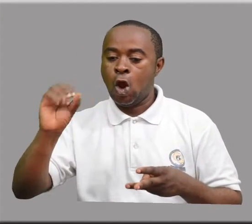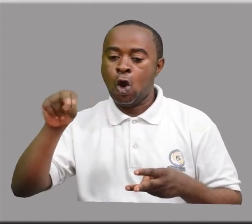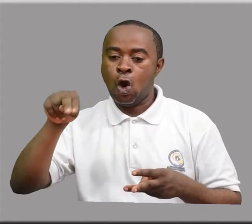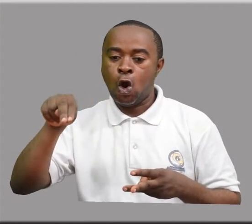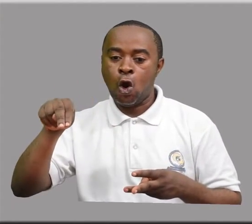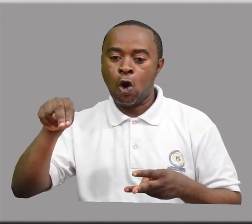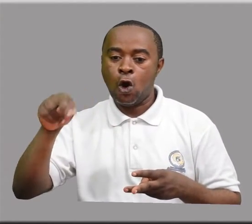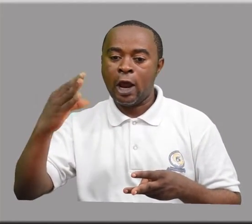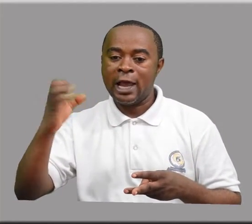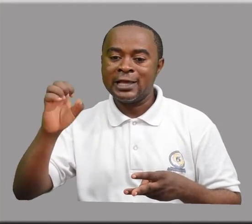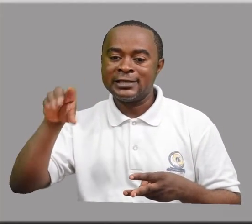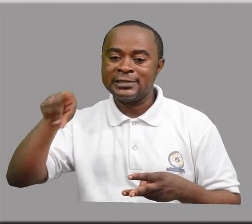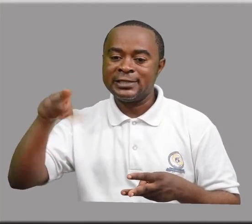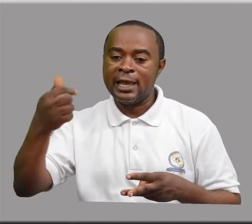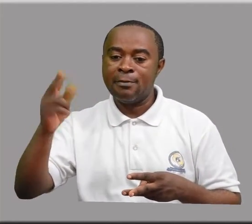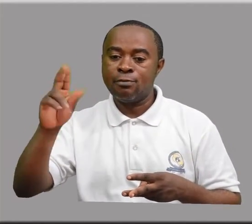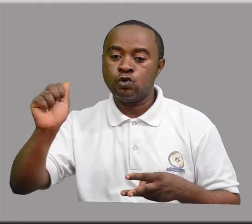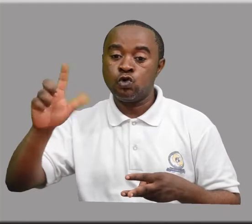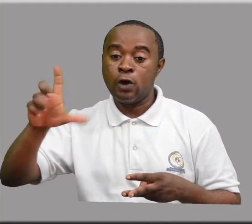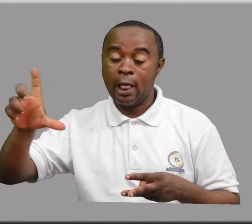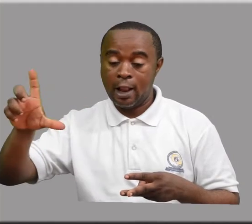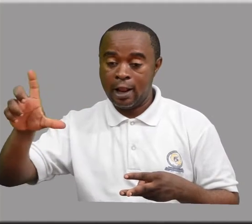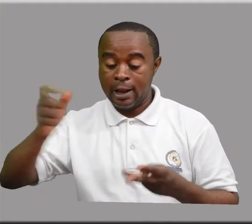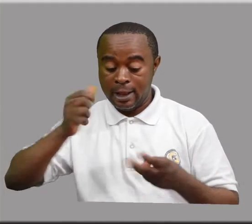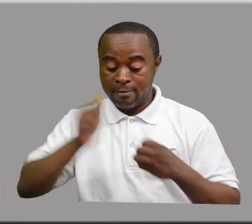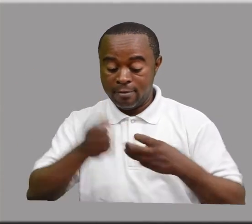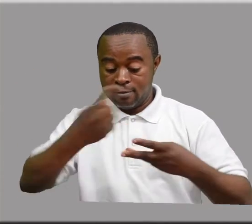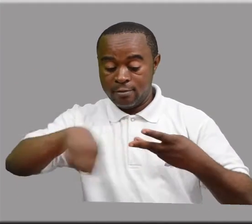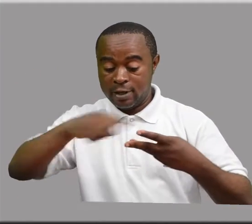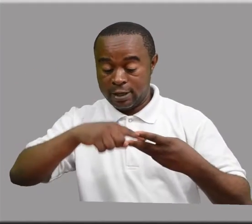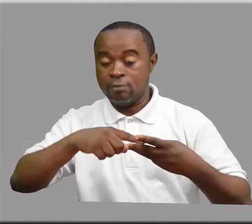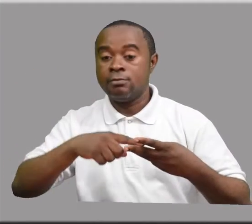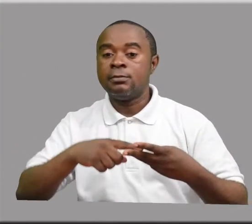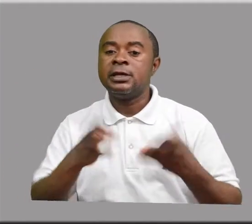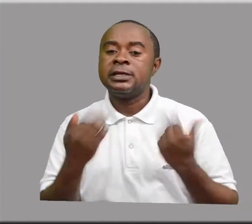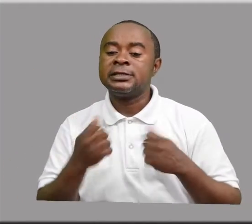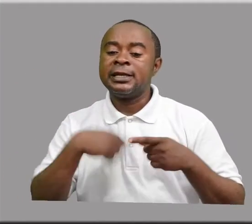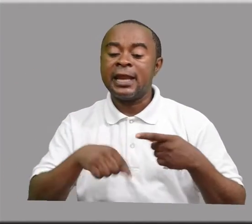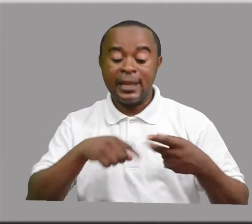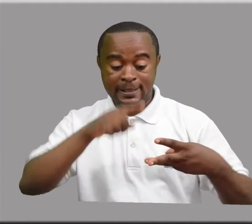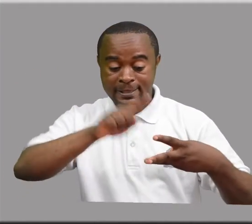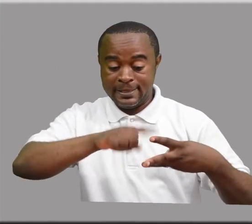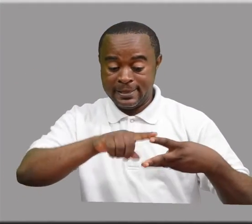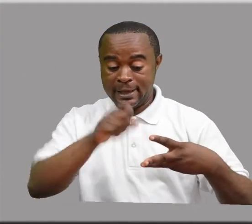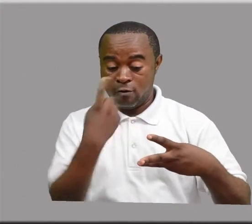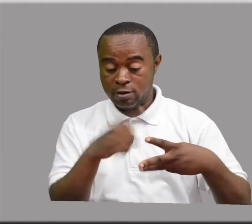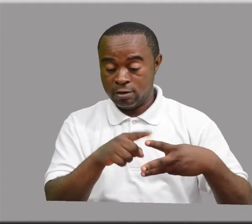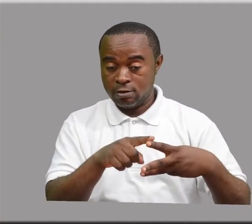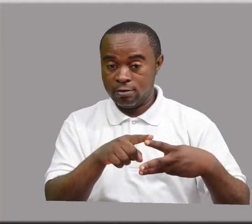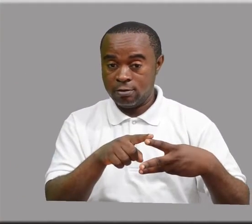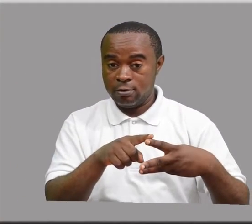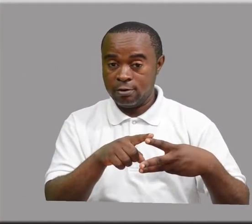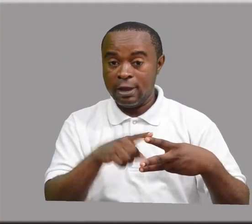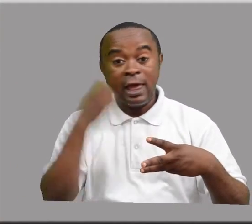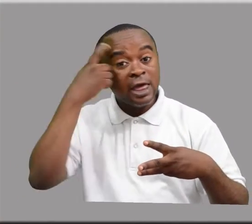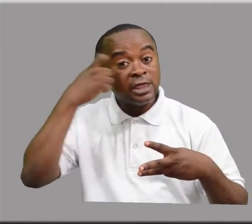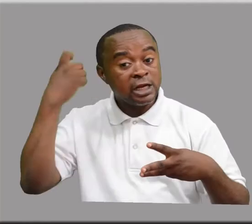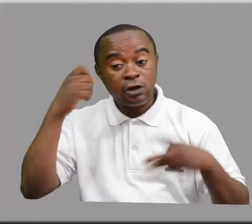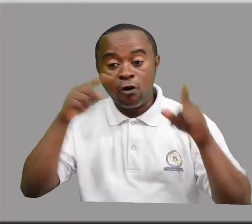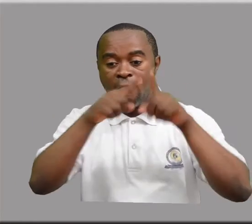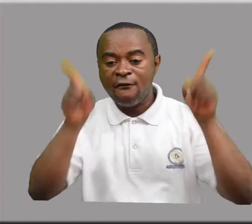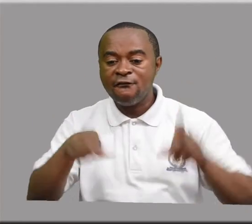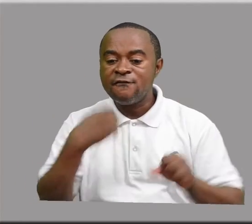things in chapter 2. In theoretical framework, you are basically